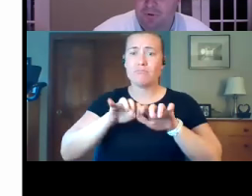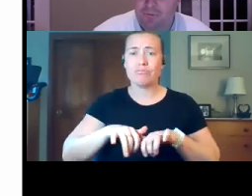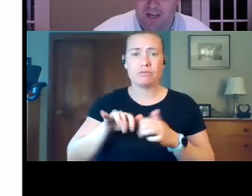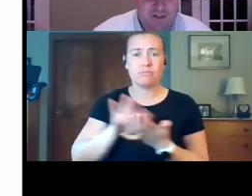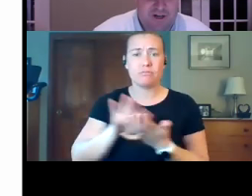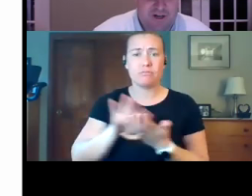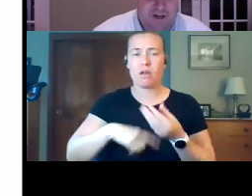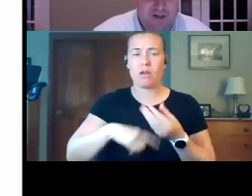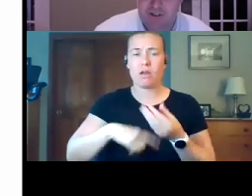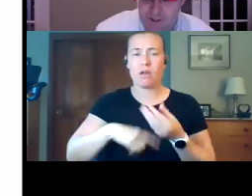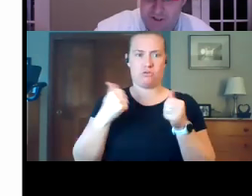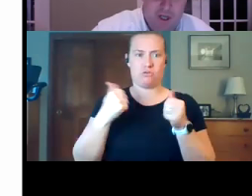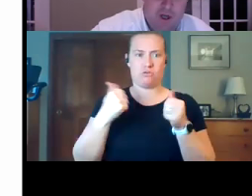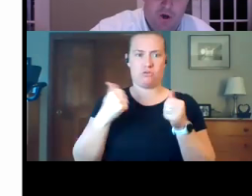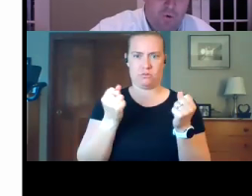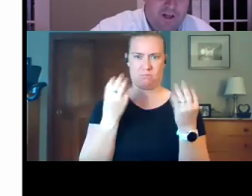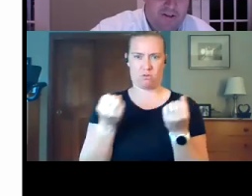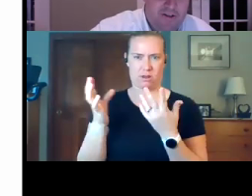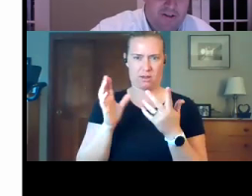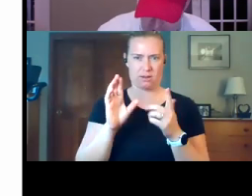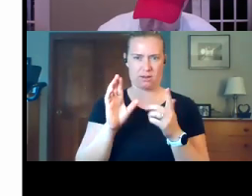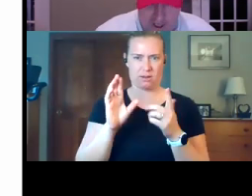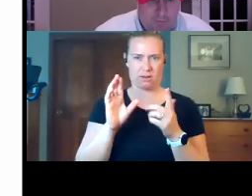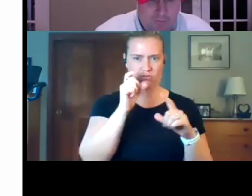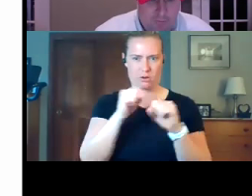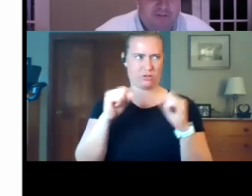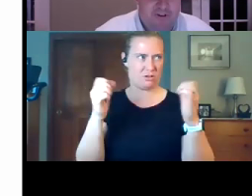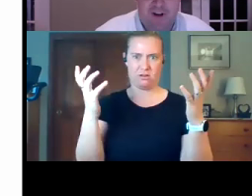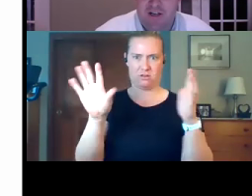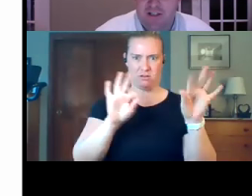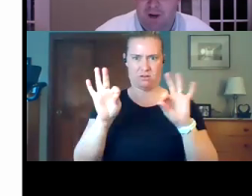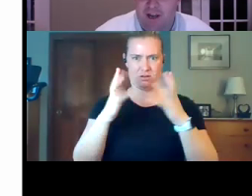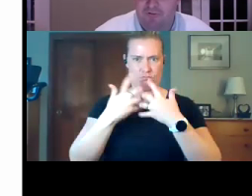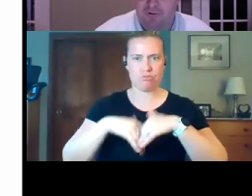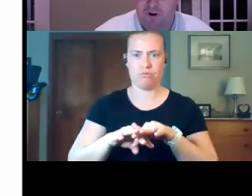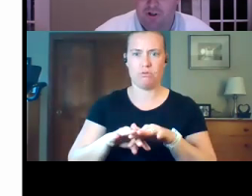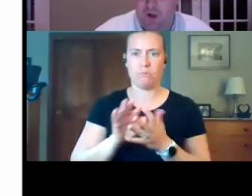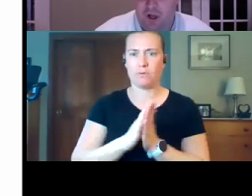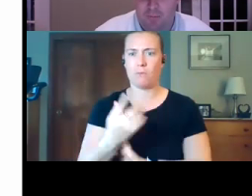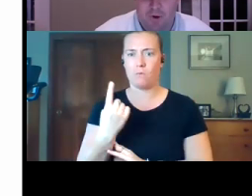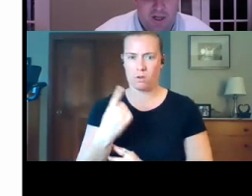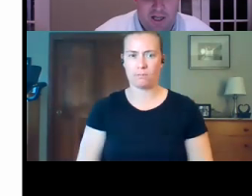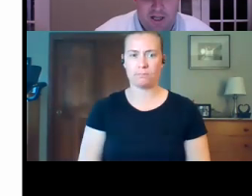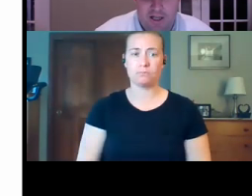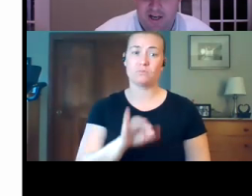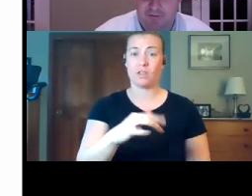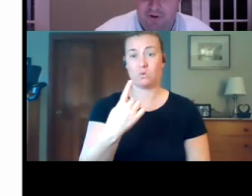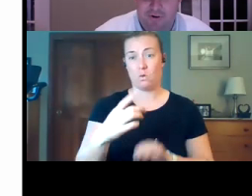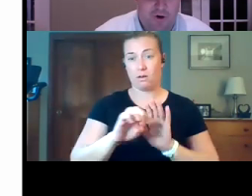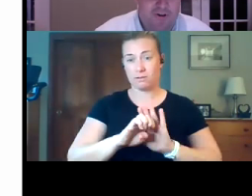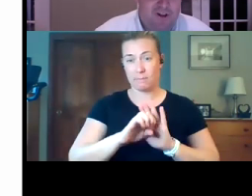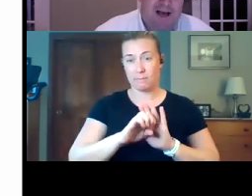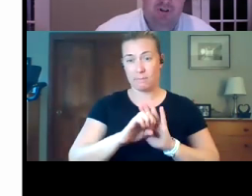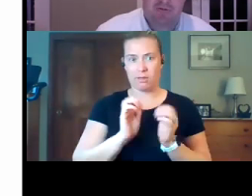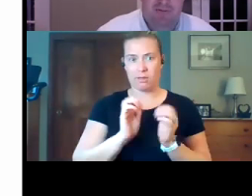multi-level implementation strategies. And this is just one example where these different strategies might converge in an effort